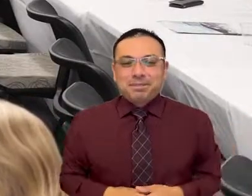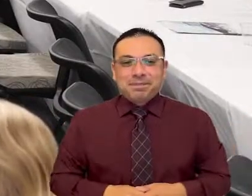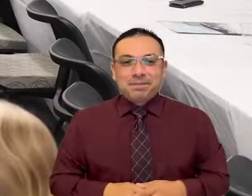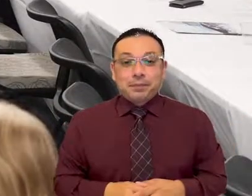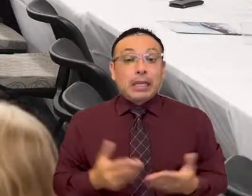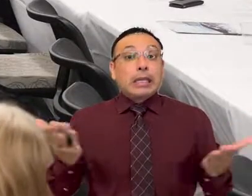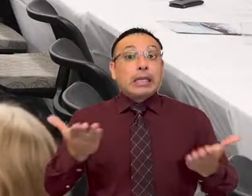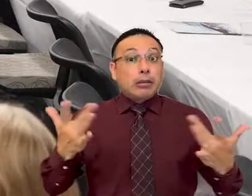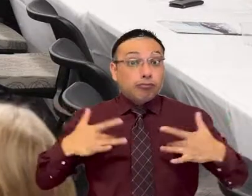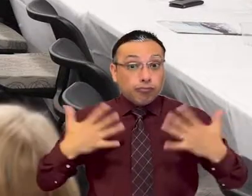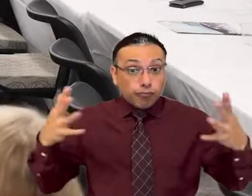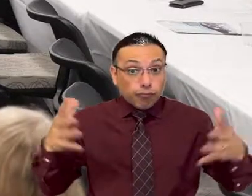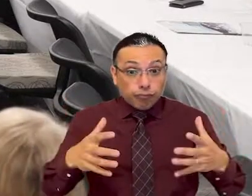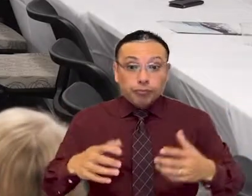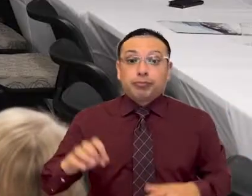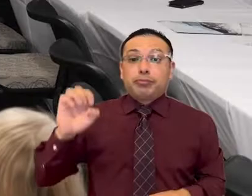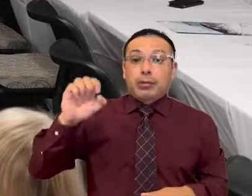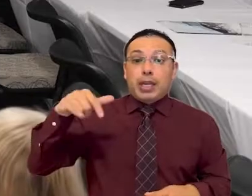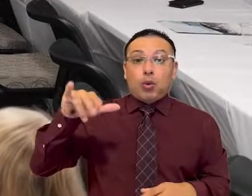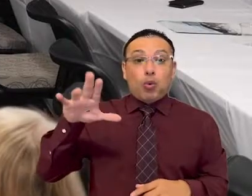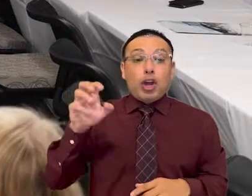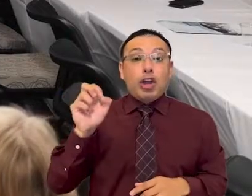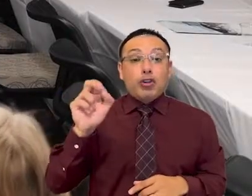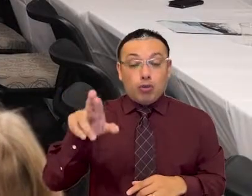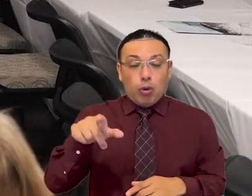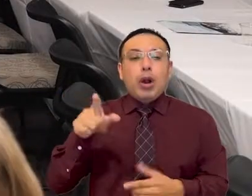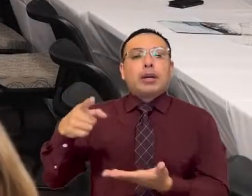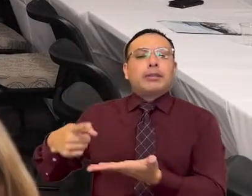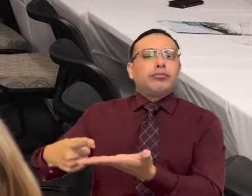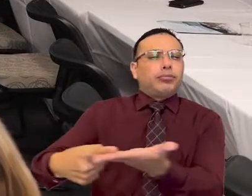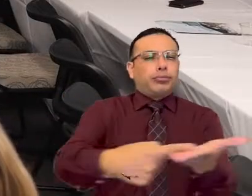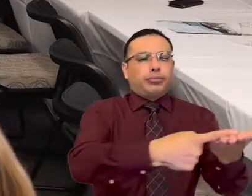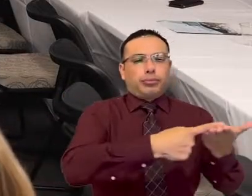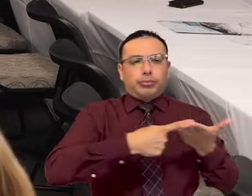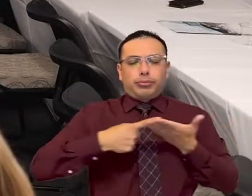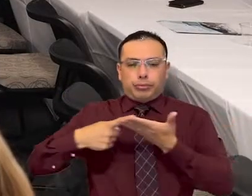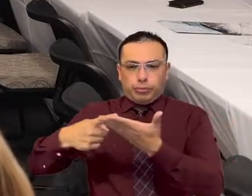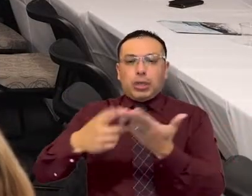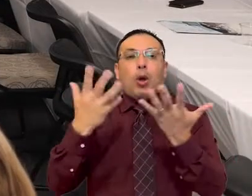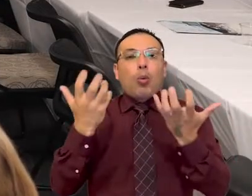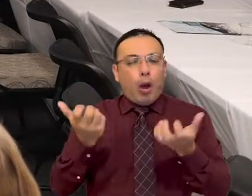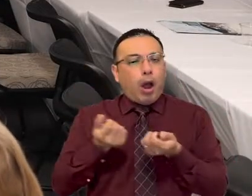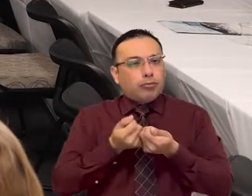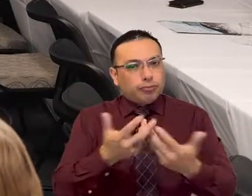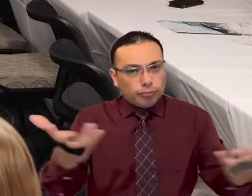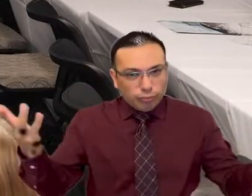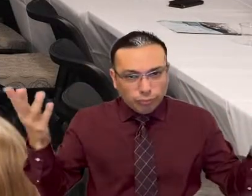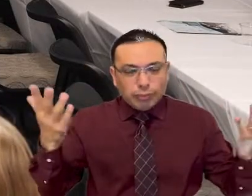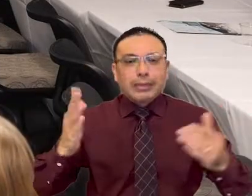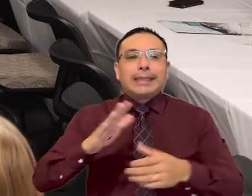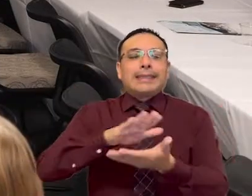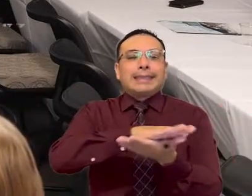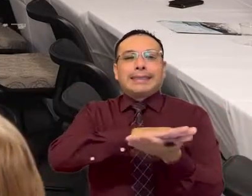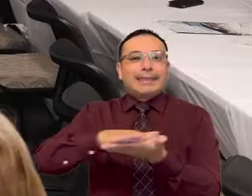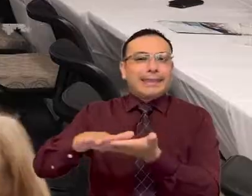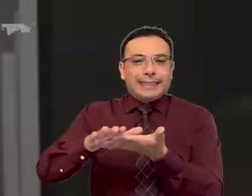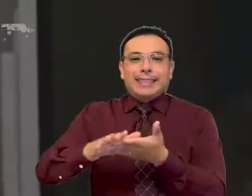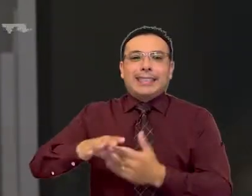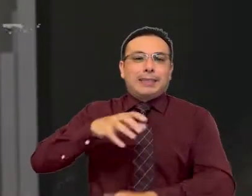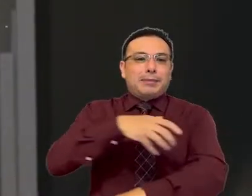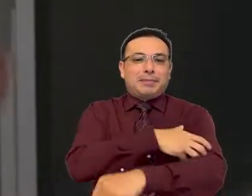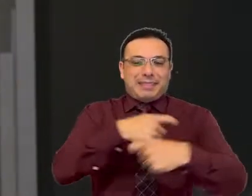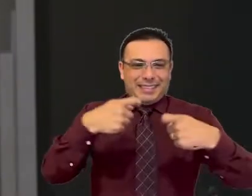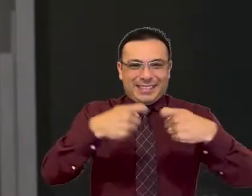We are here to celebrate Equinor's community discussion of their plans to deliver clean, renewable power to households across